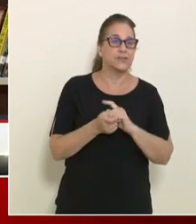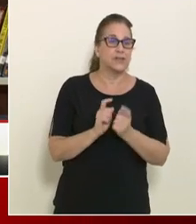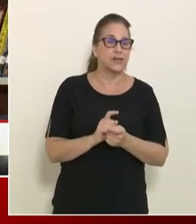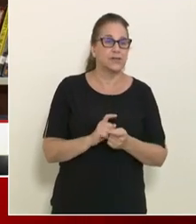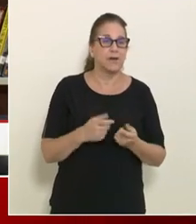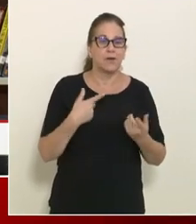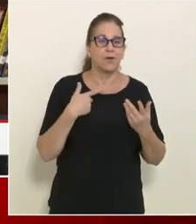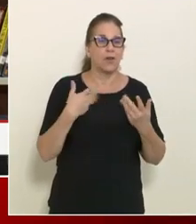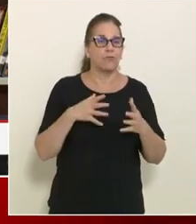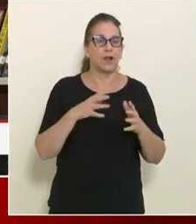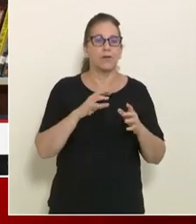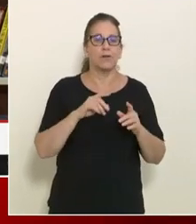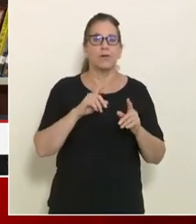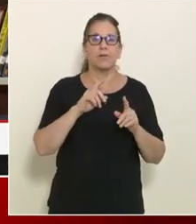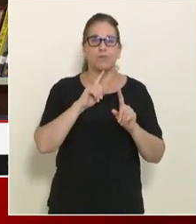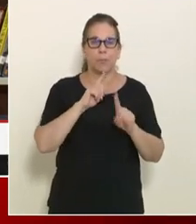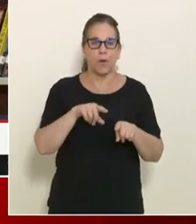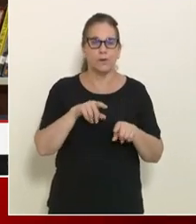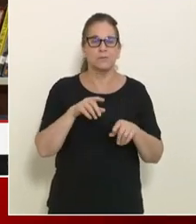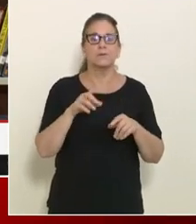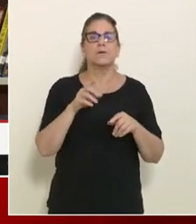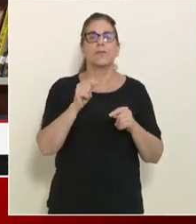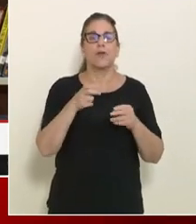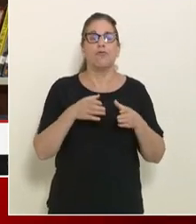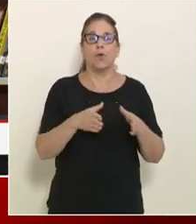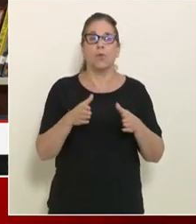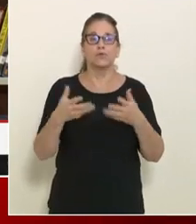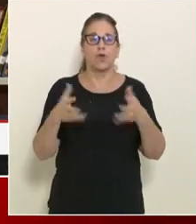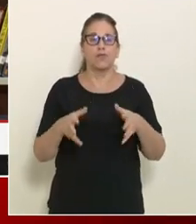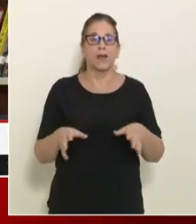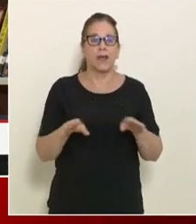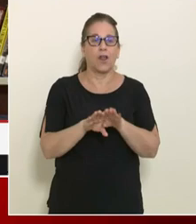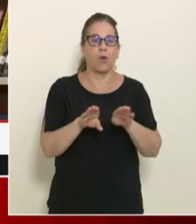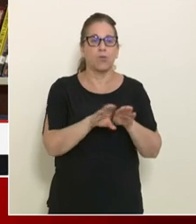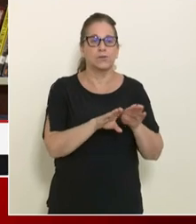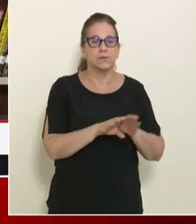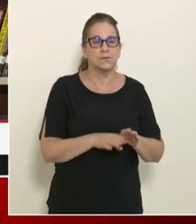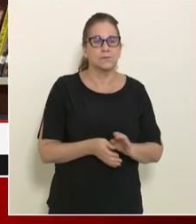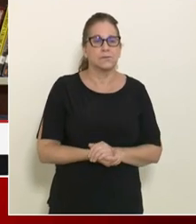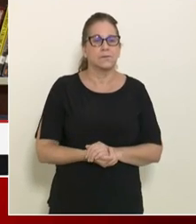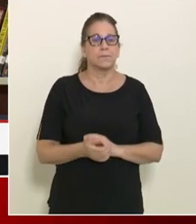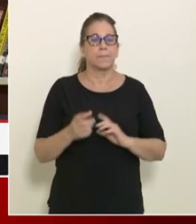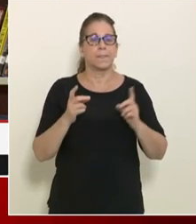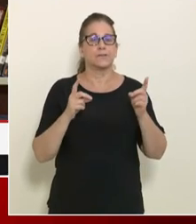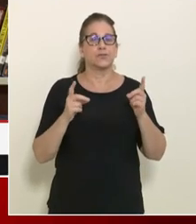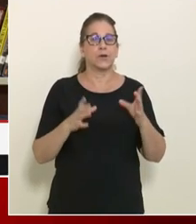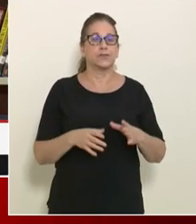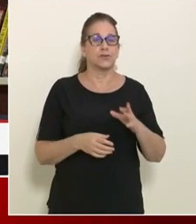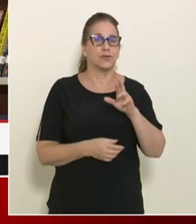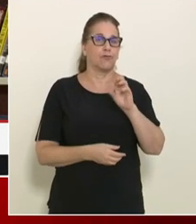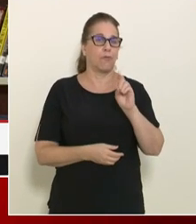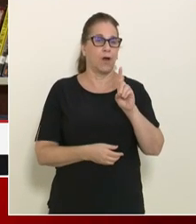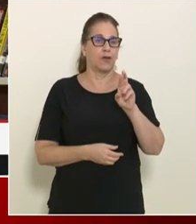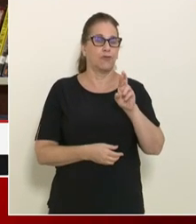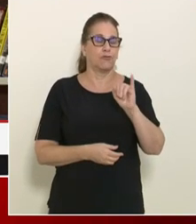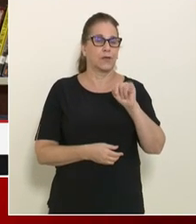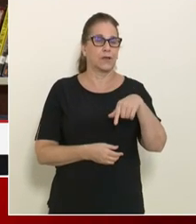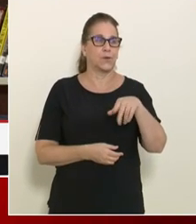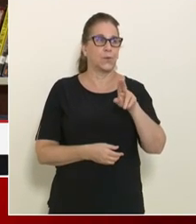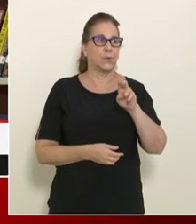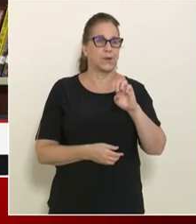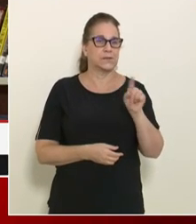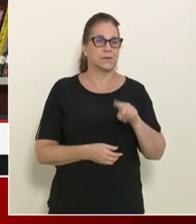road closures. We'll continue. I think Director Rodriguez will be providing some press briefings leading up